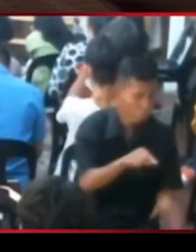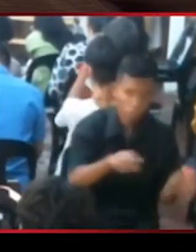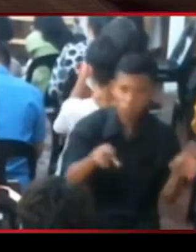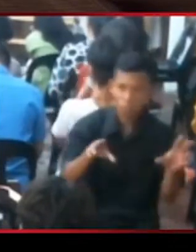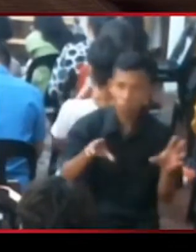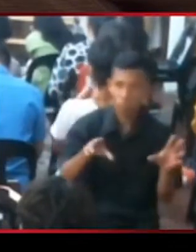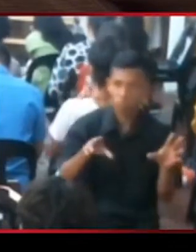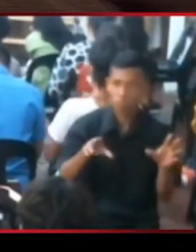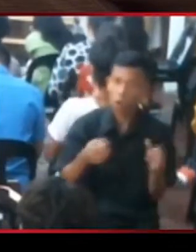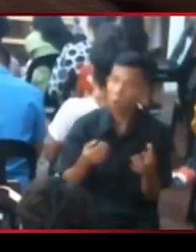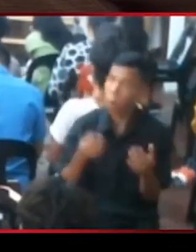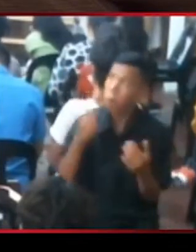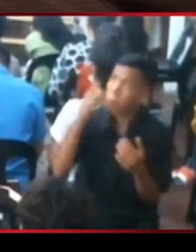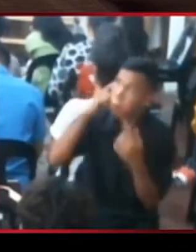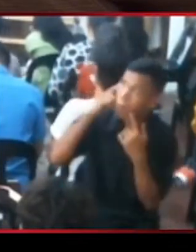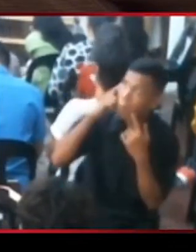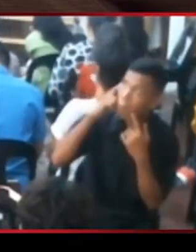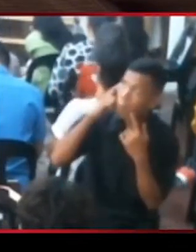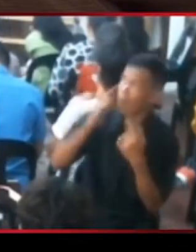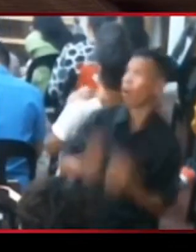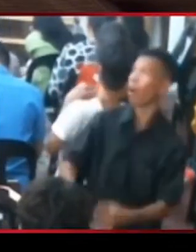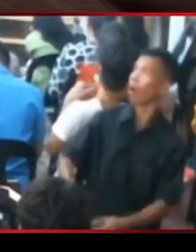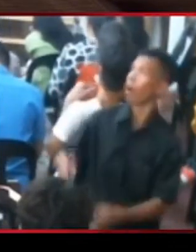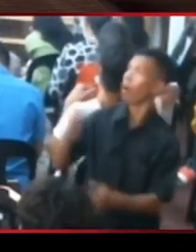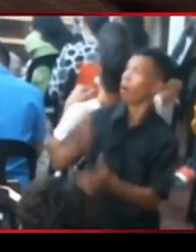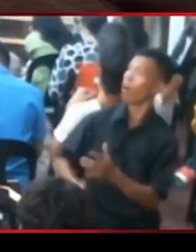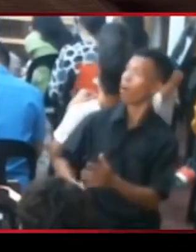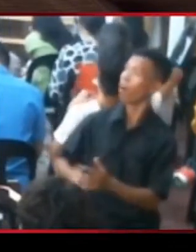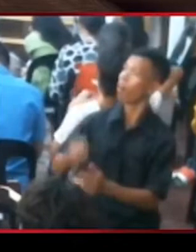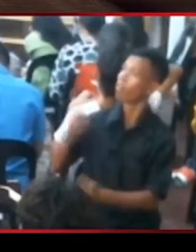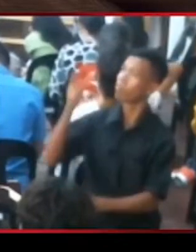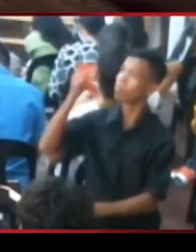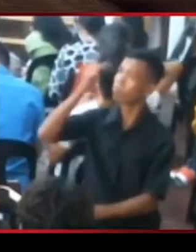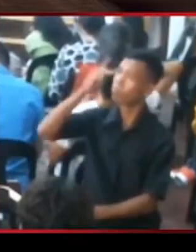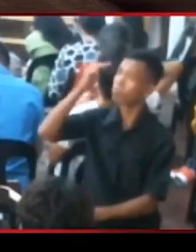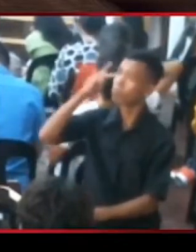quite interesting. What did Pastor say this morning?